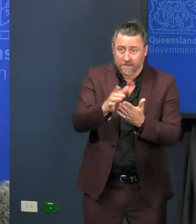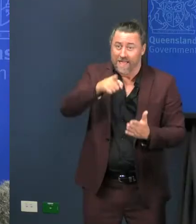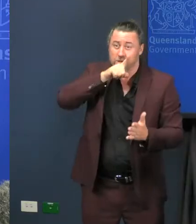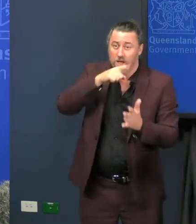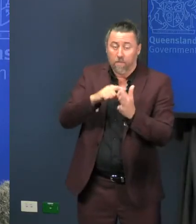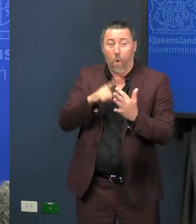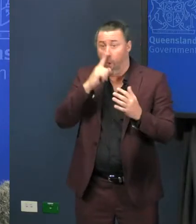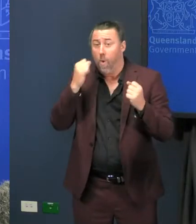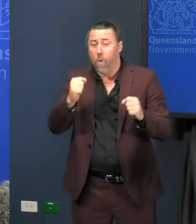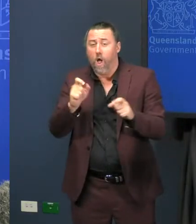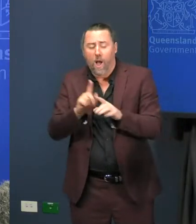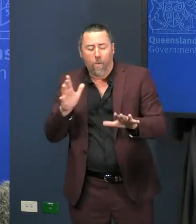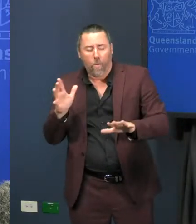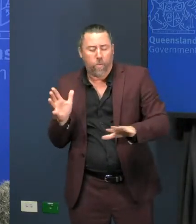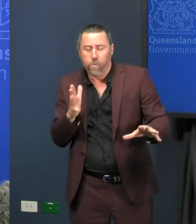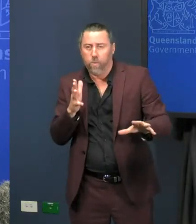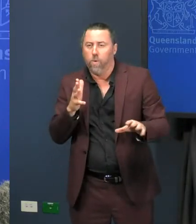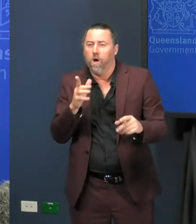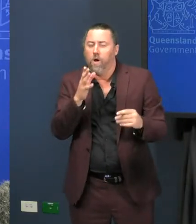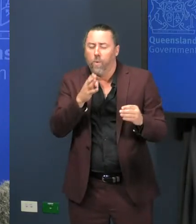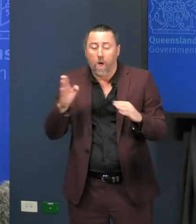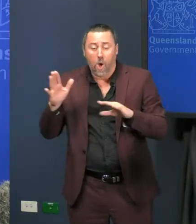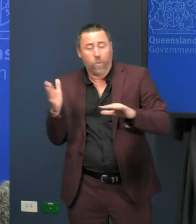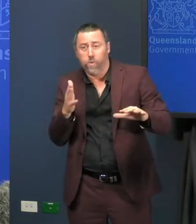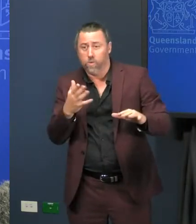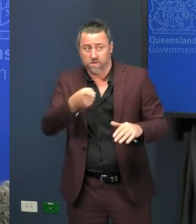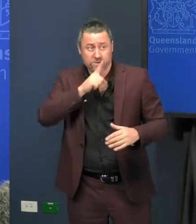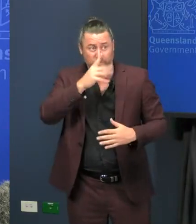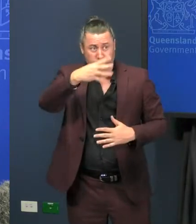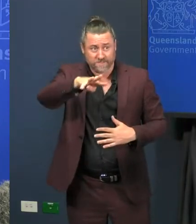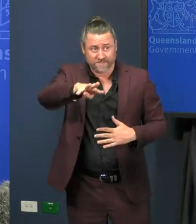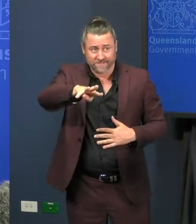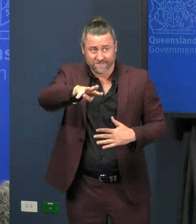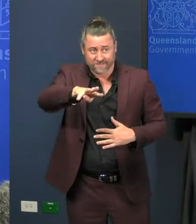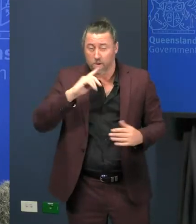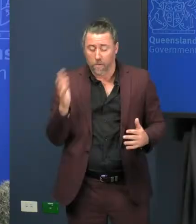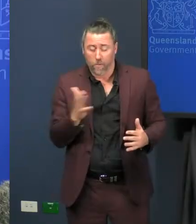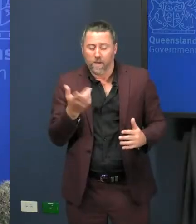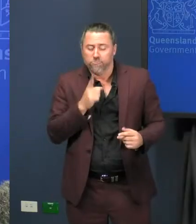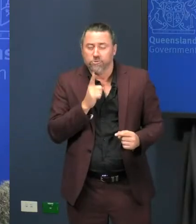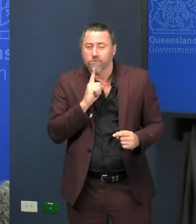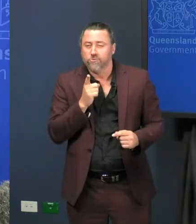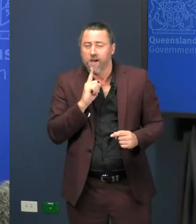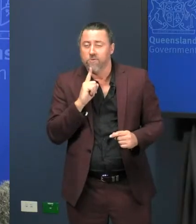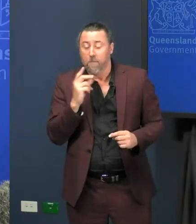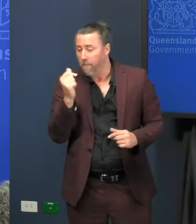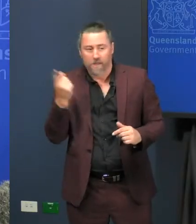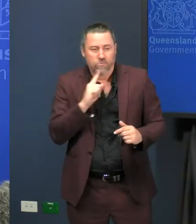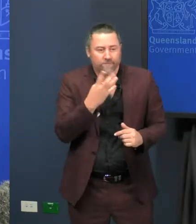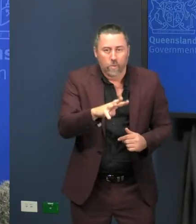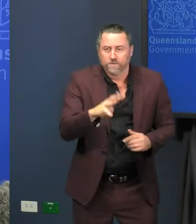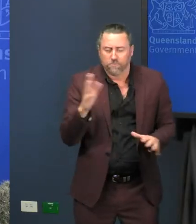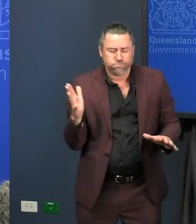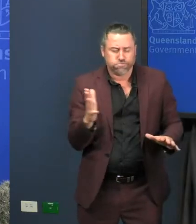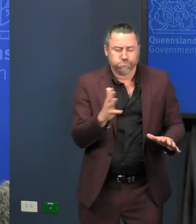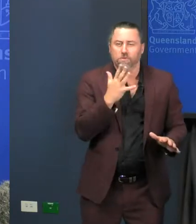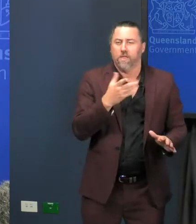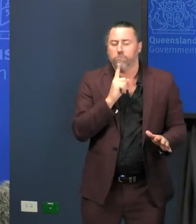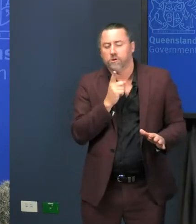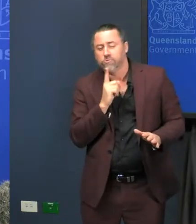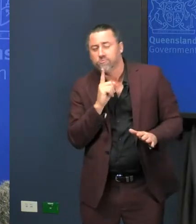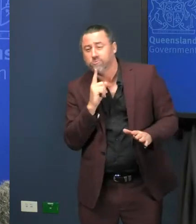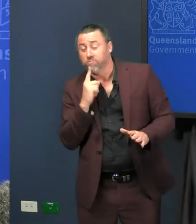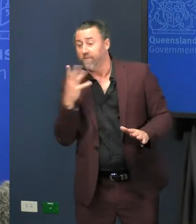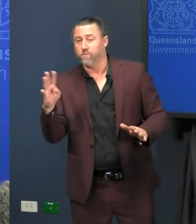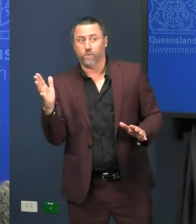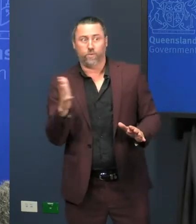up to around 140 kilometres per hour. So that is a Category 2 system, and that's the higher end scenario for what